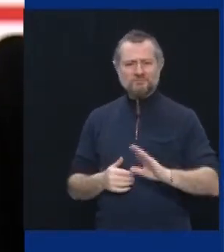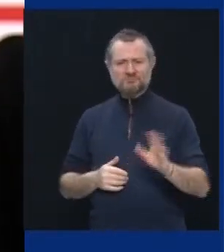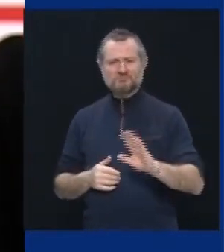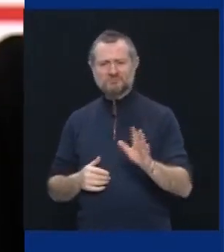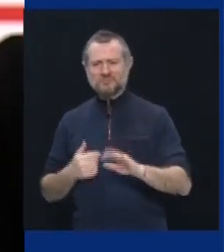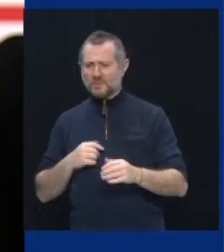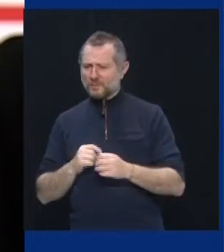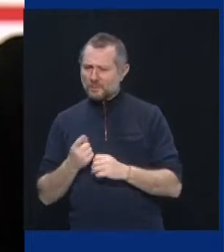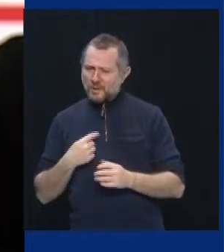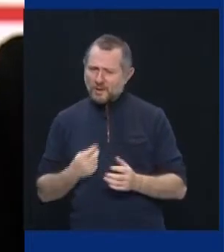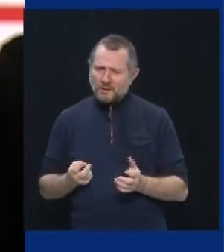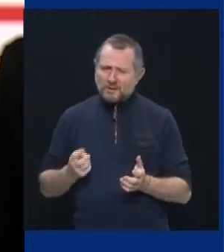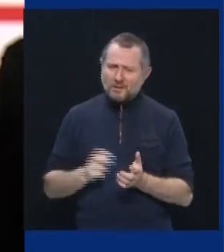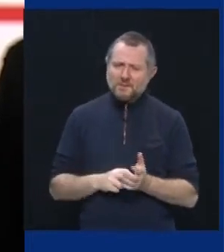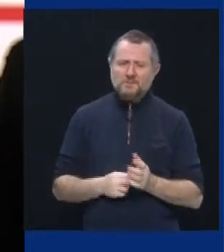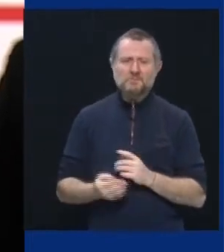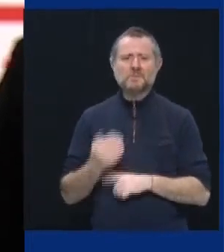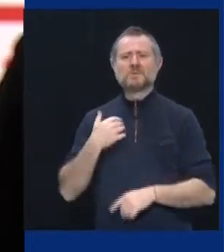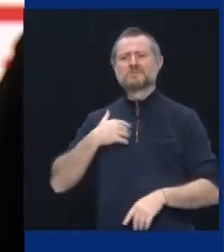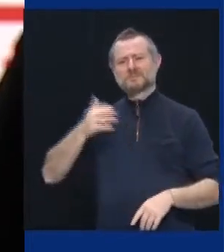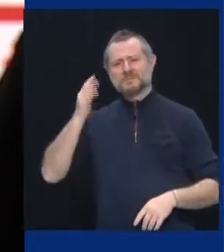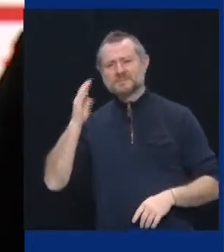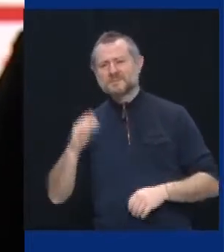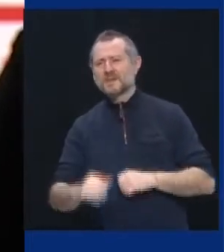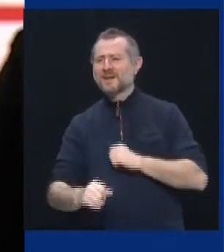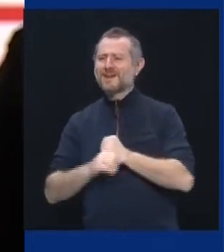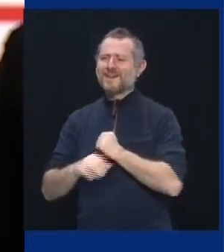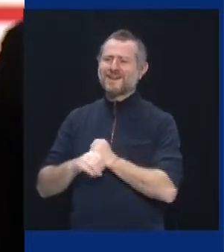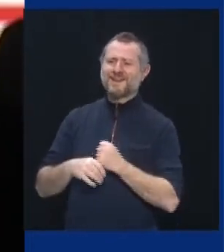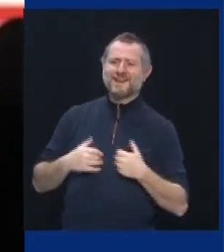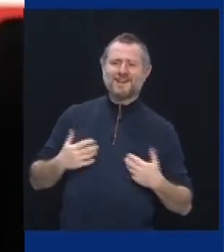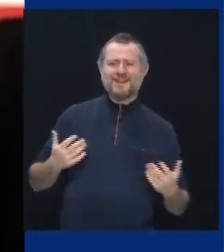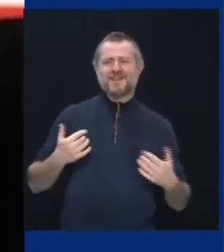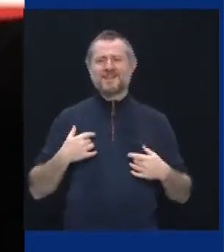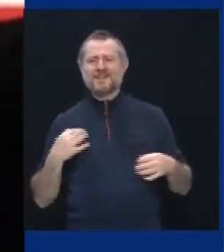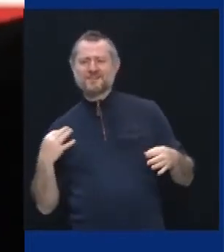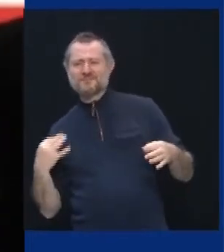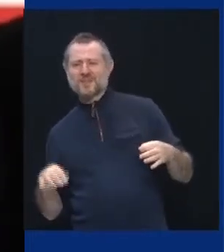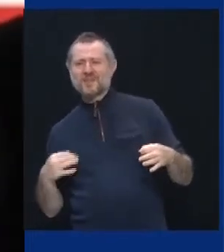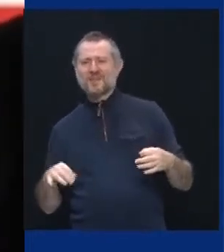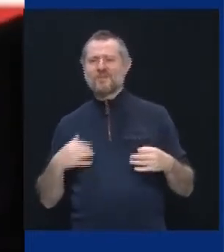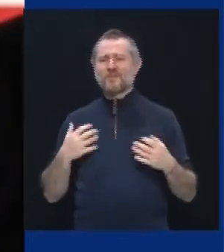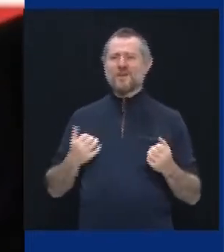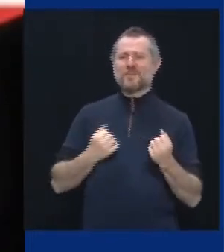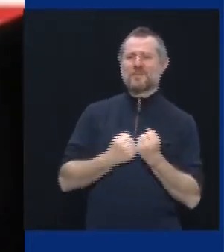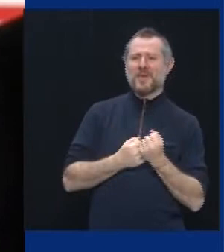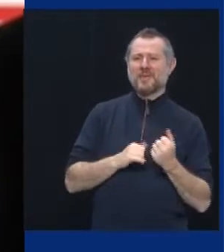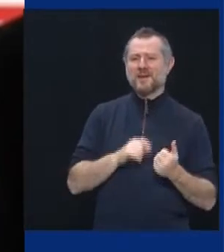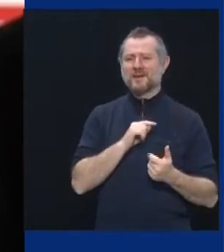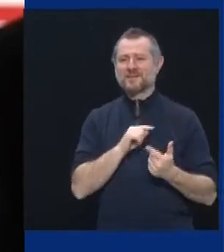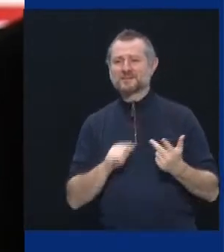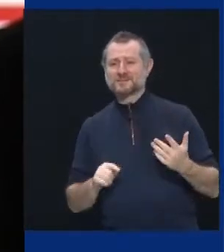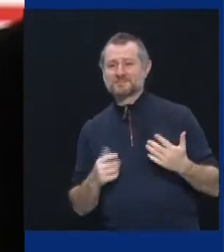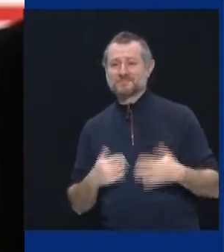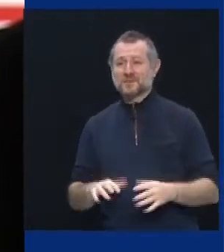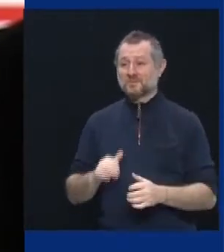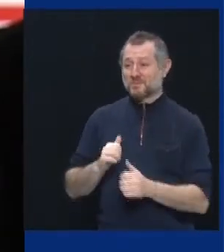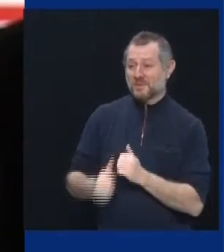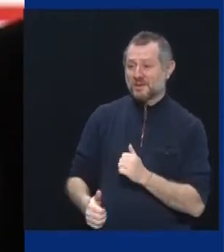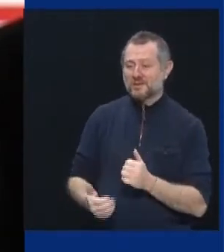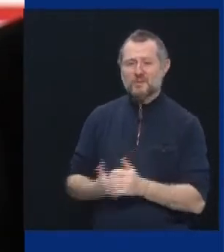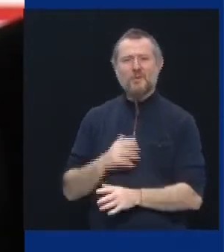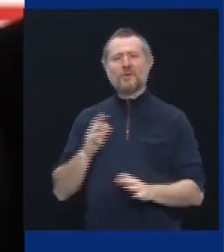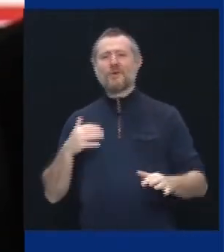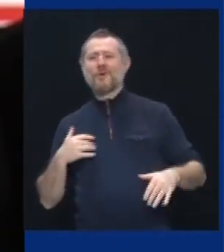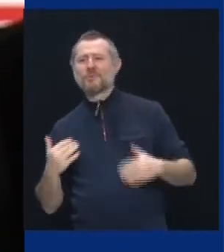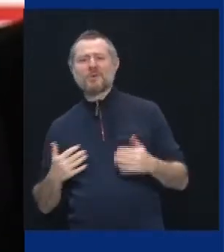speech and runs in a campaign and puts down a plank in their campaign. It happens with hard work. Change is hard.